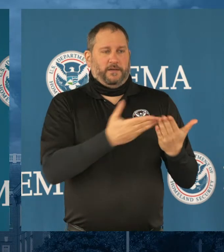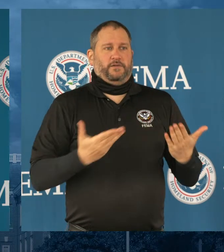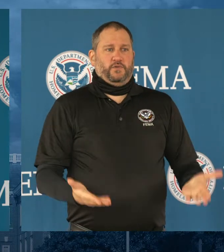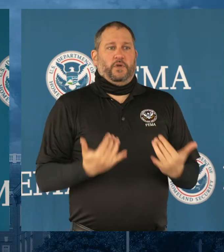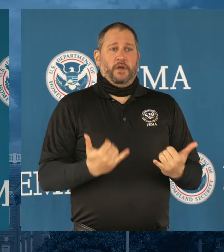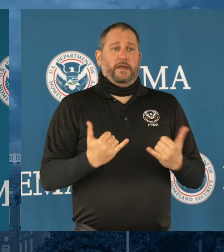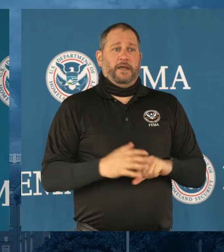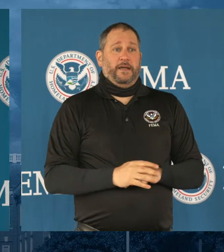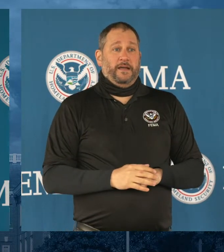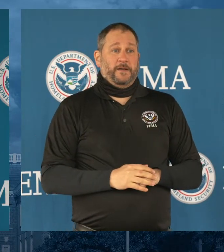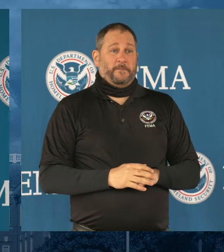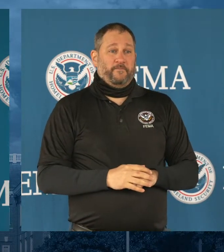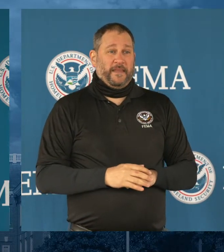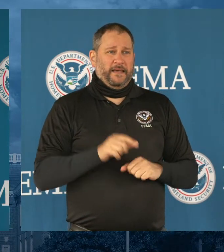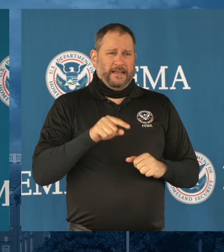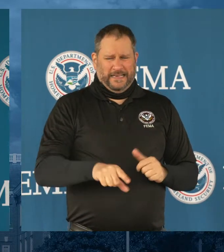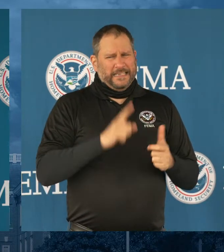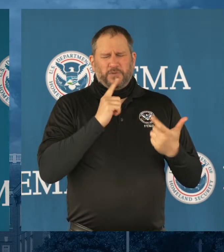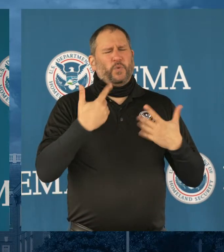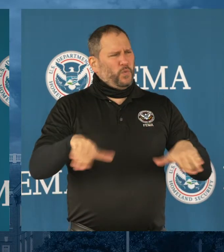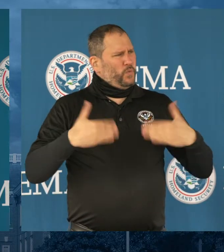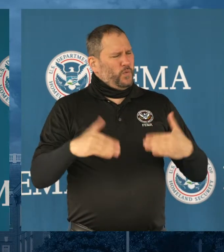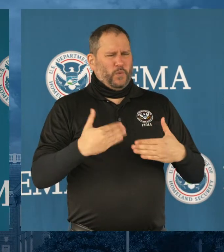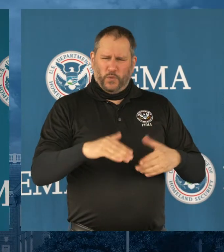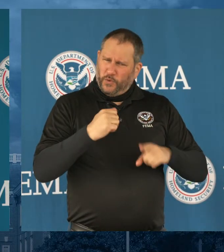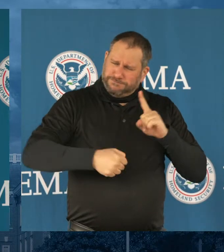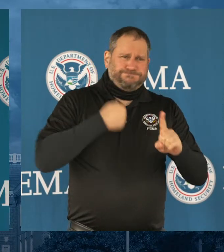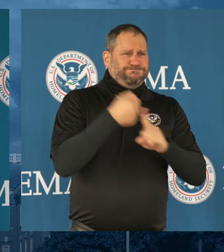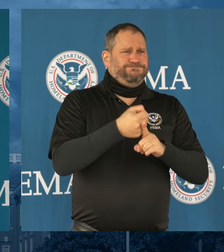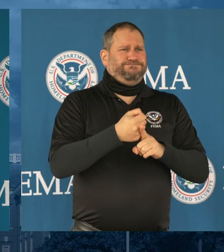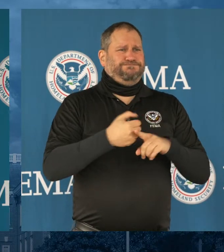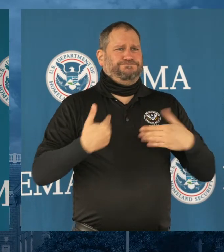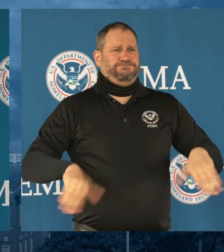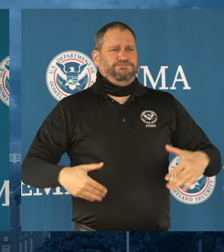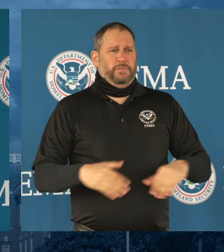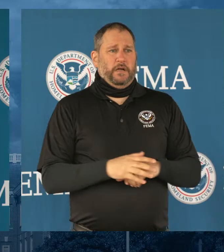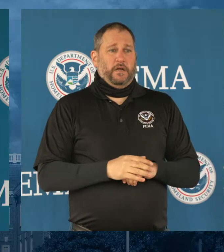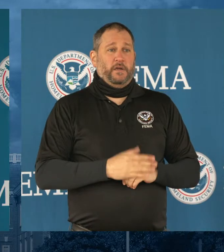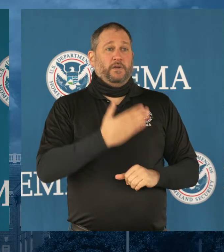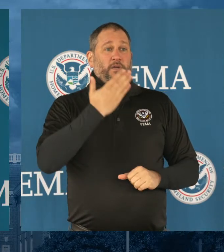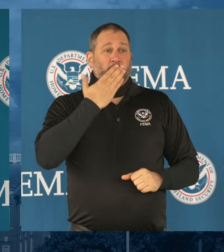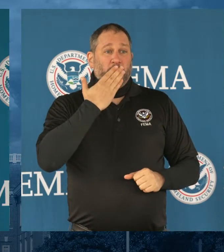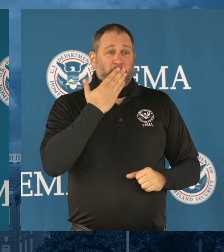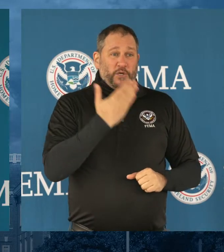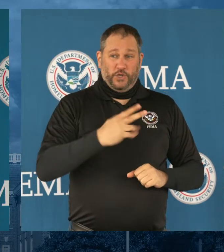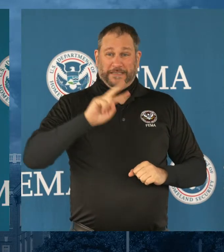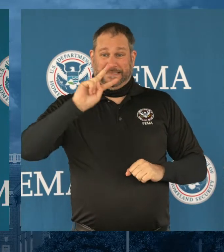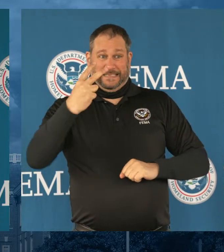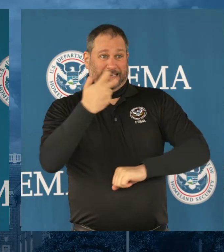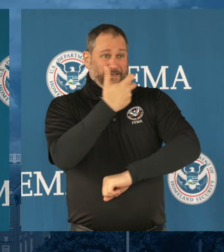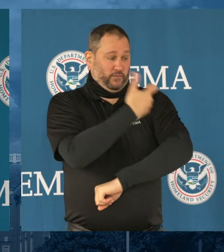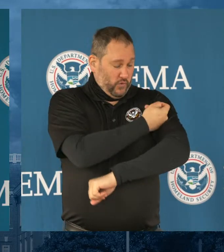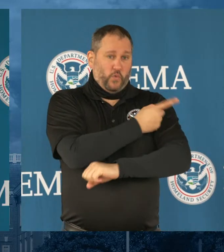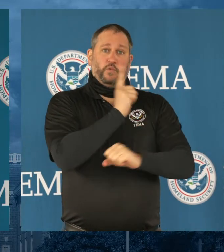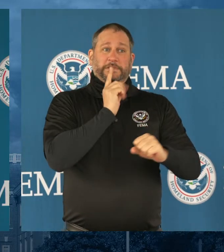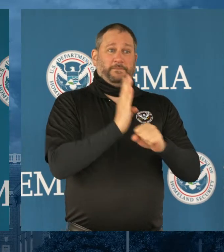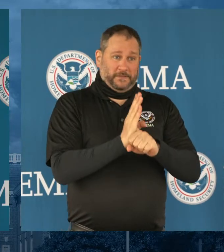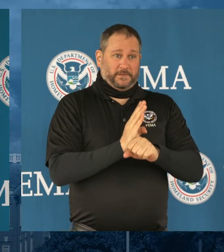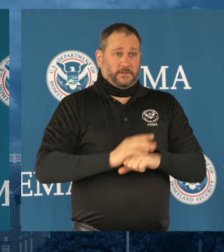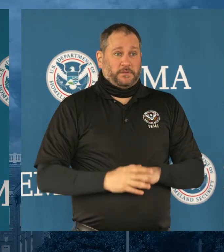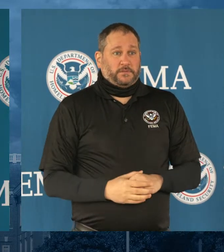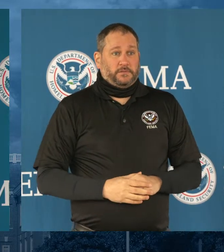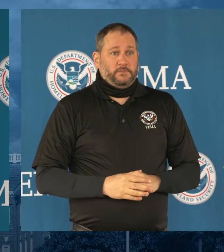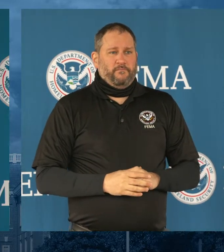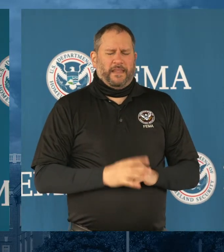deal because it enables us to make our good on our second dose commitment to thousands